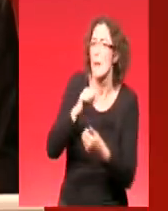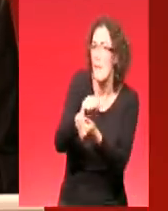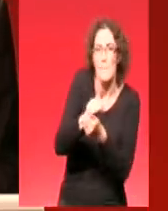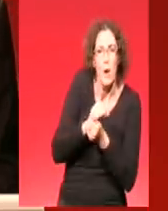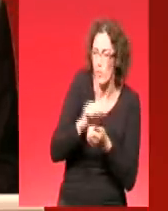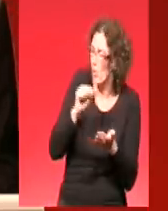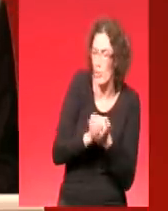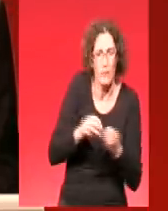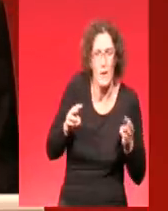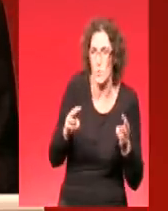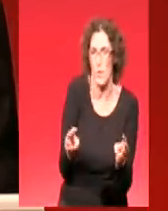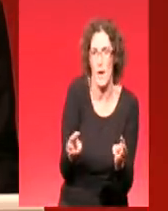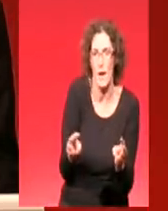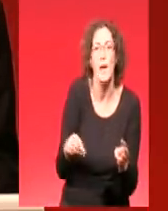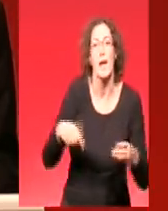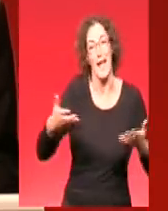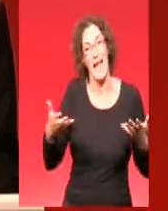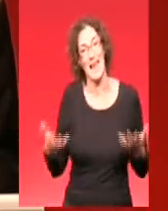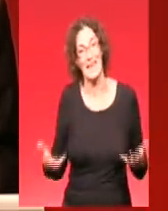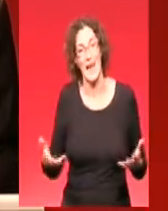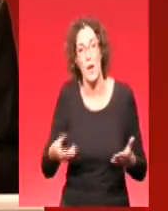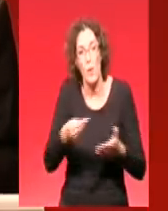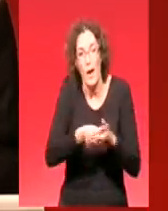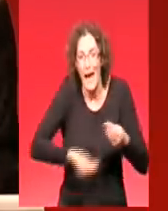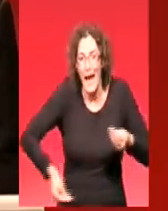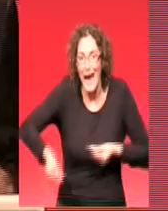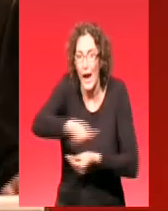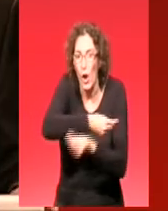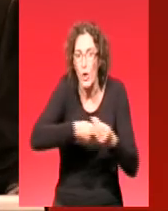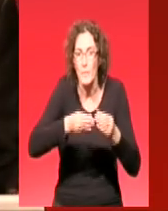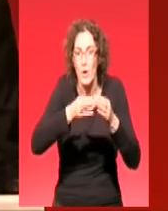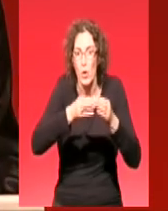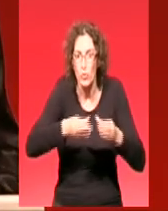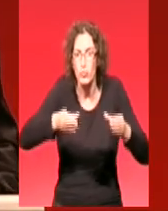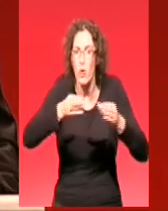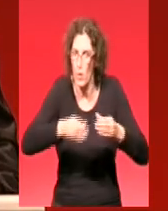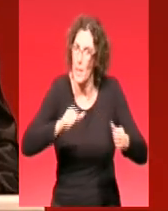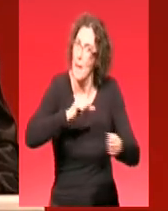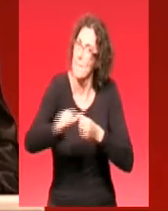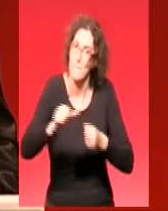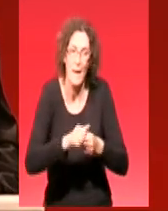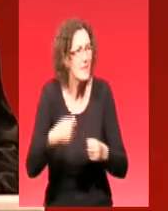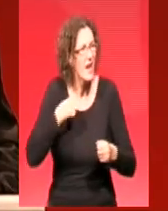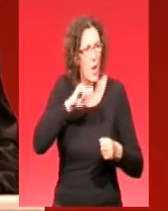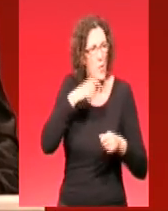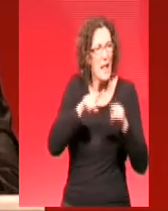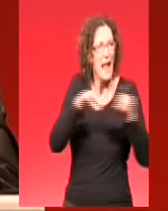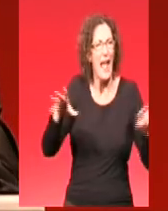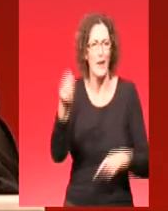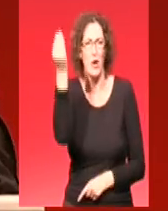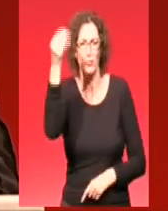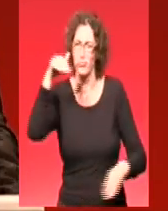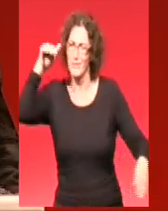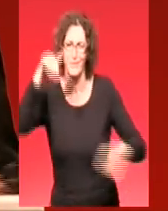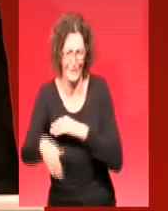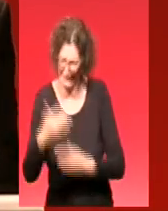forecast. Growth in this country is stronger than we thought. Britain was never going to go the way of Greece. I know that, you know that, and so should